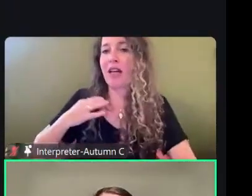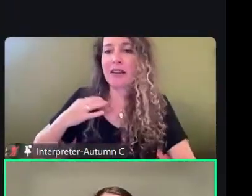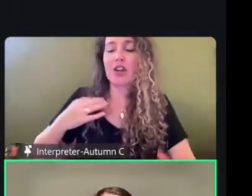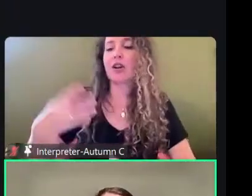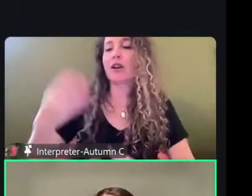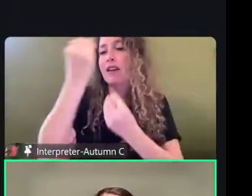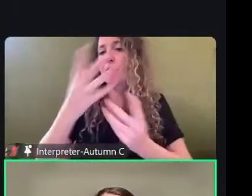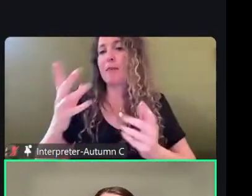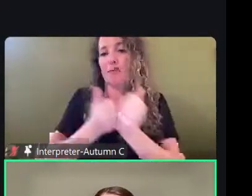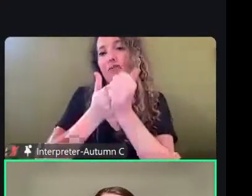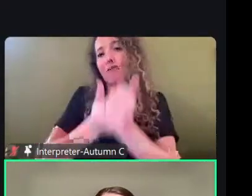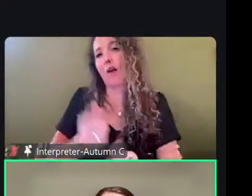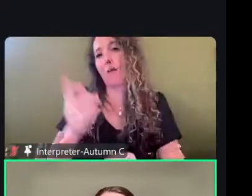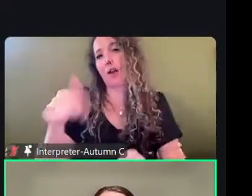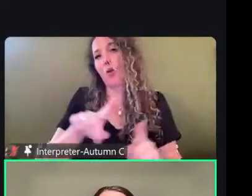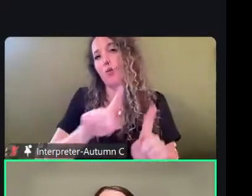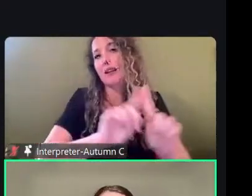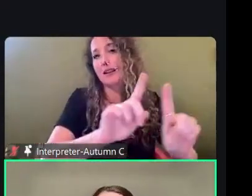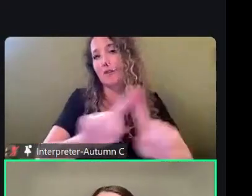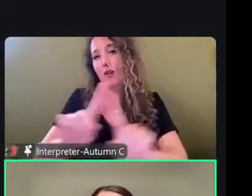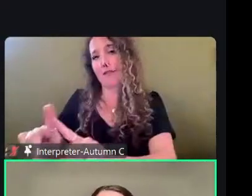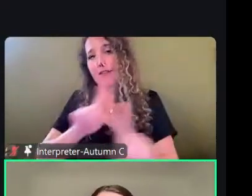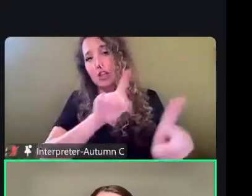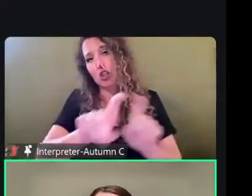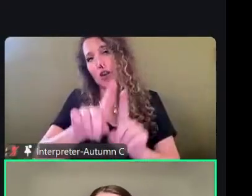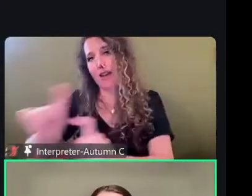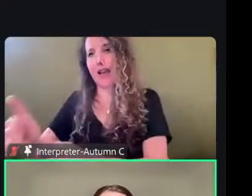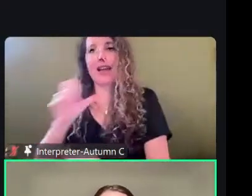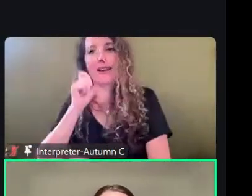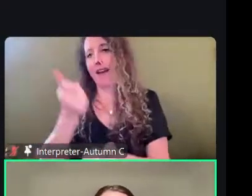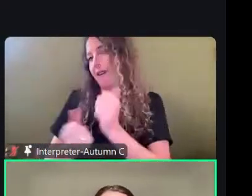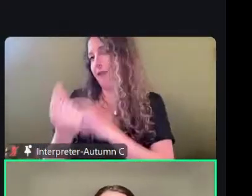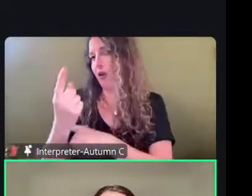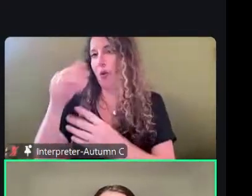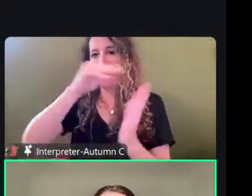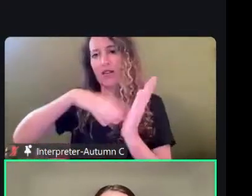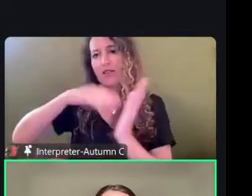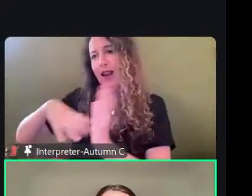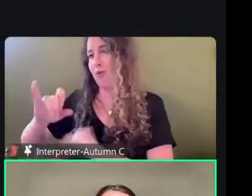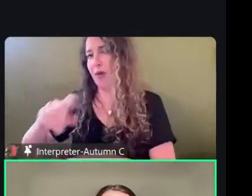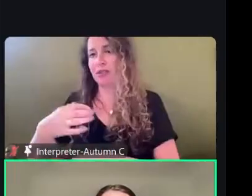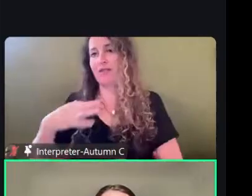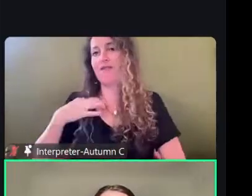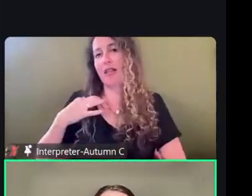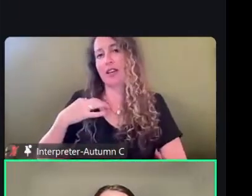is based off of these different surveys, but not everybody filled it out since it was voluntary.